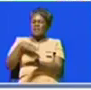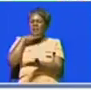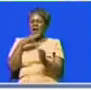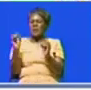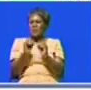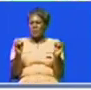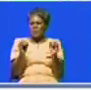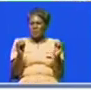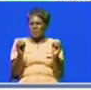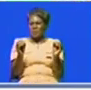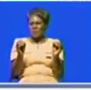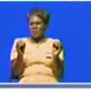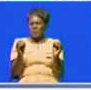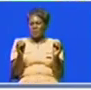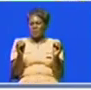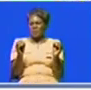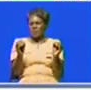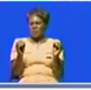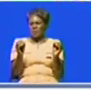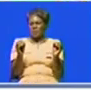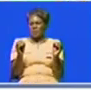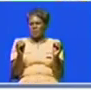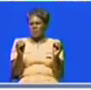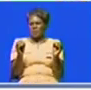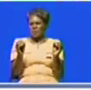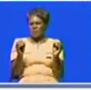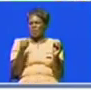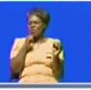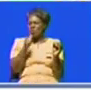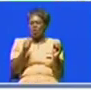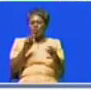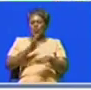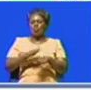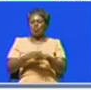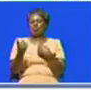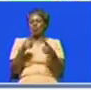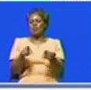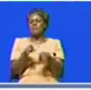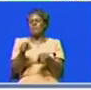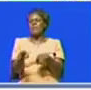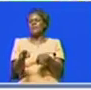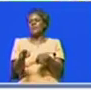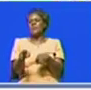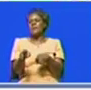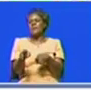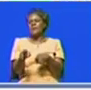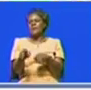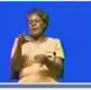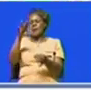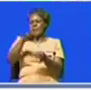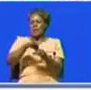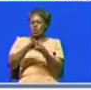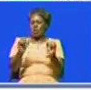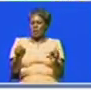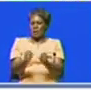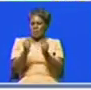missing exams or pushing exams back, I think it's immoral to even talk like that. So if the elections are